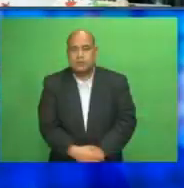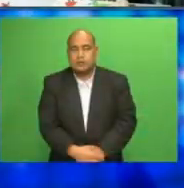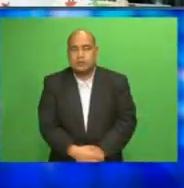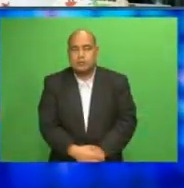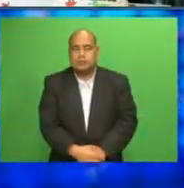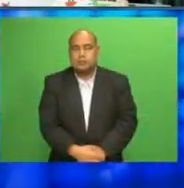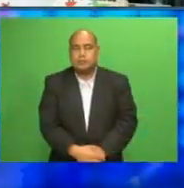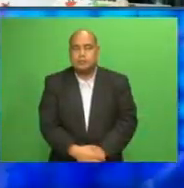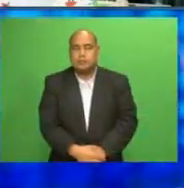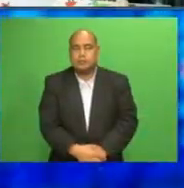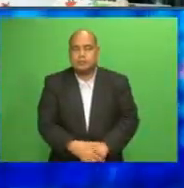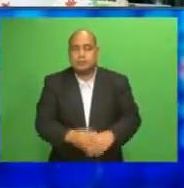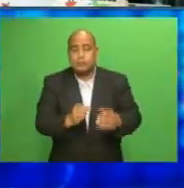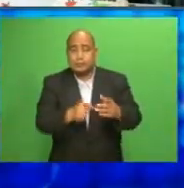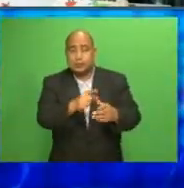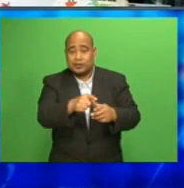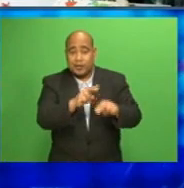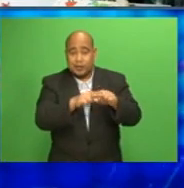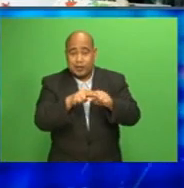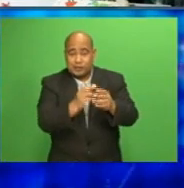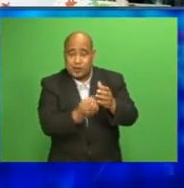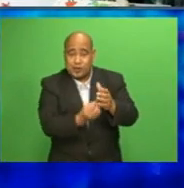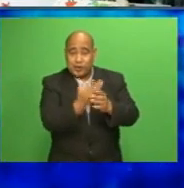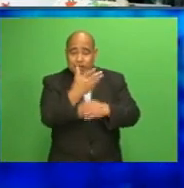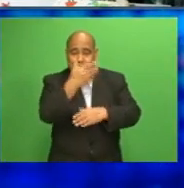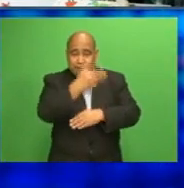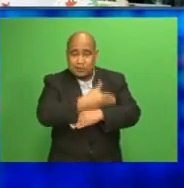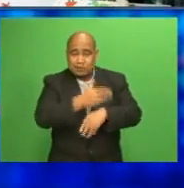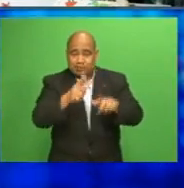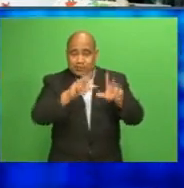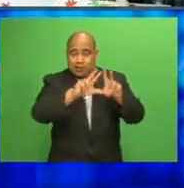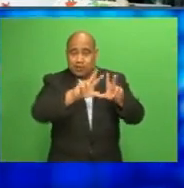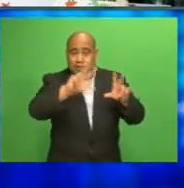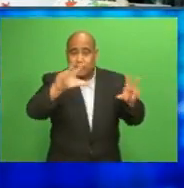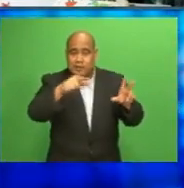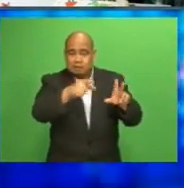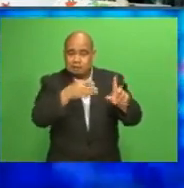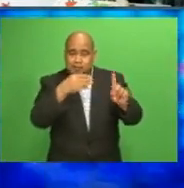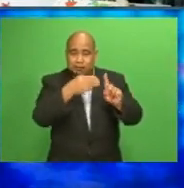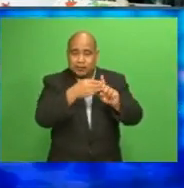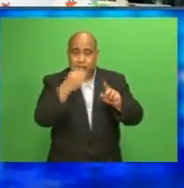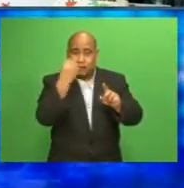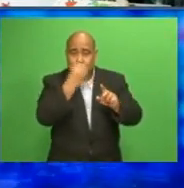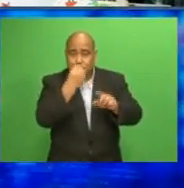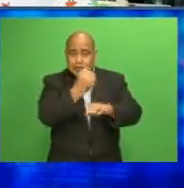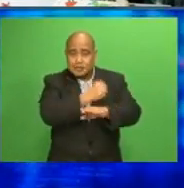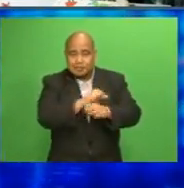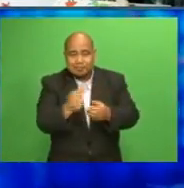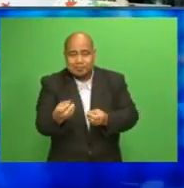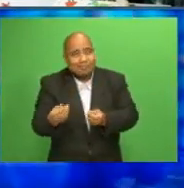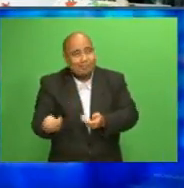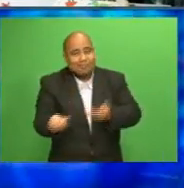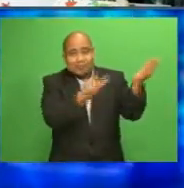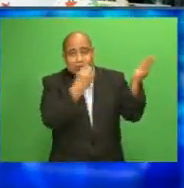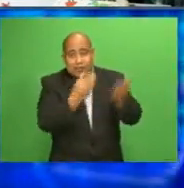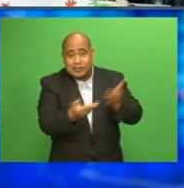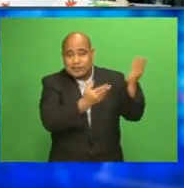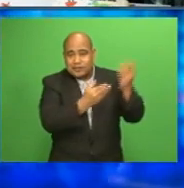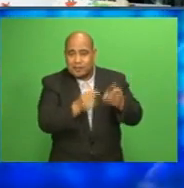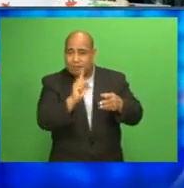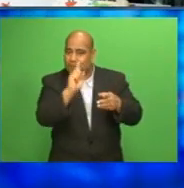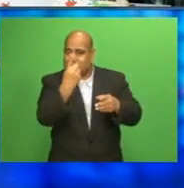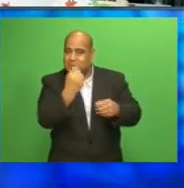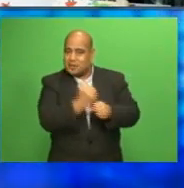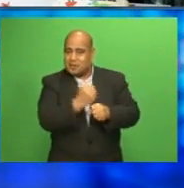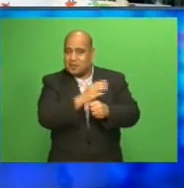In growing Fiji tonight, Vanuatu's main seafood exporter, Gold Hold Seafood Limited, has become the first company in the Northern Division to